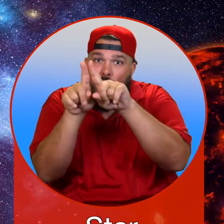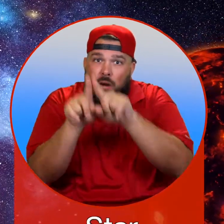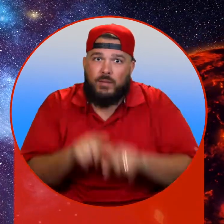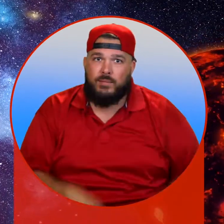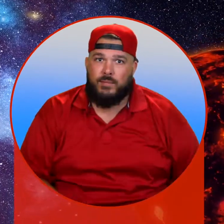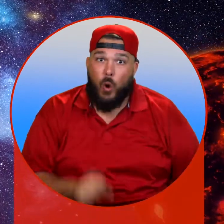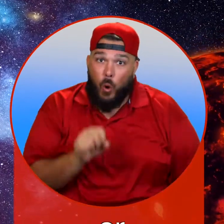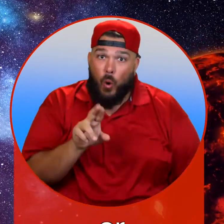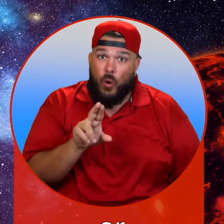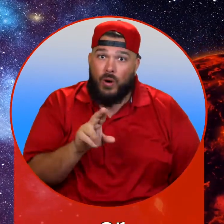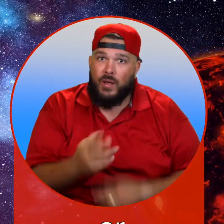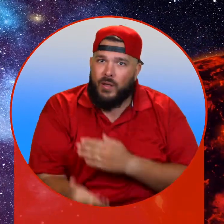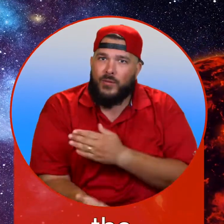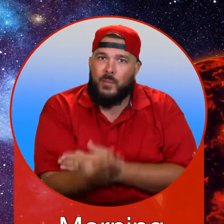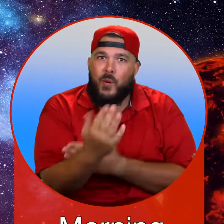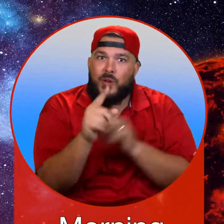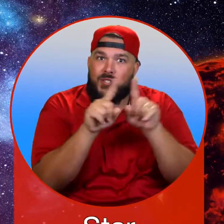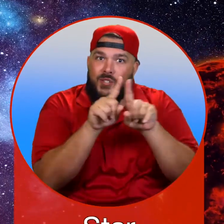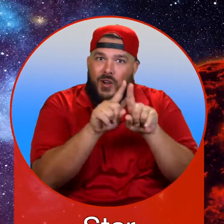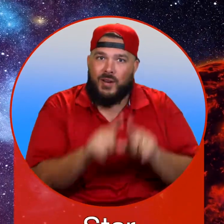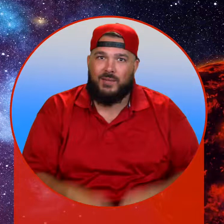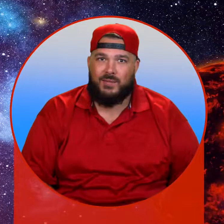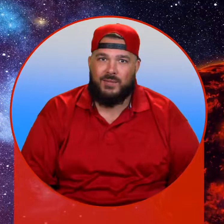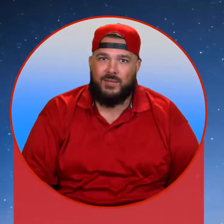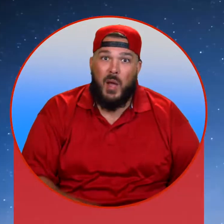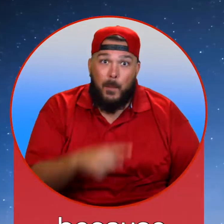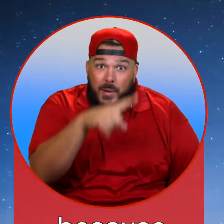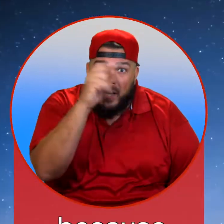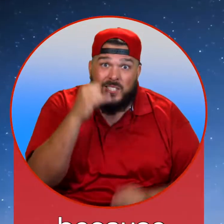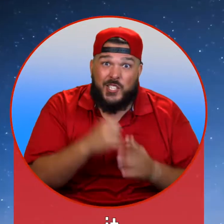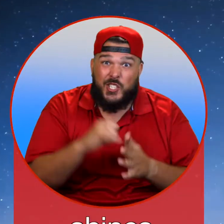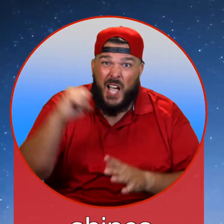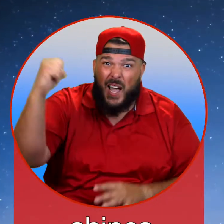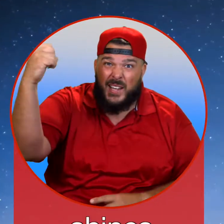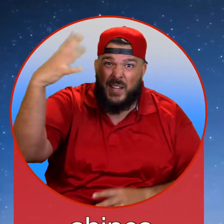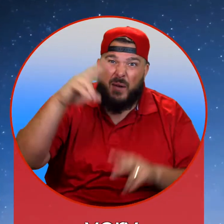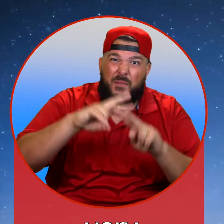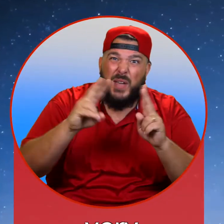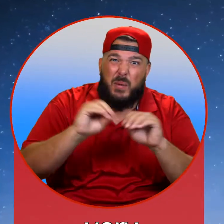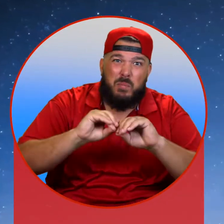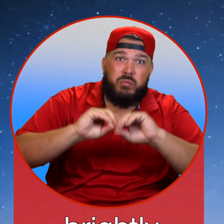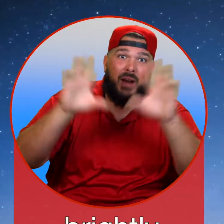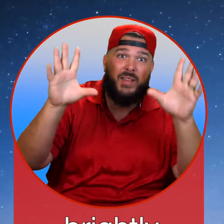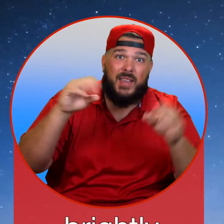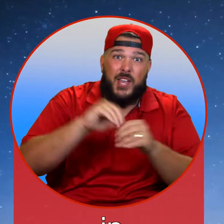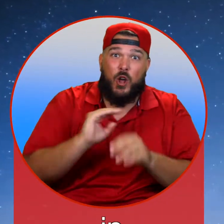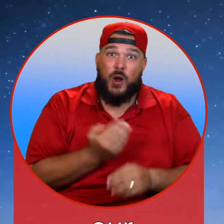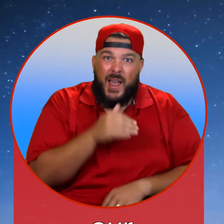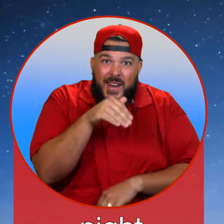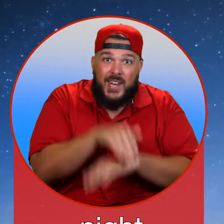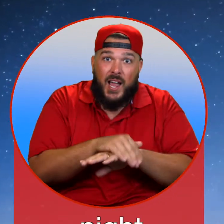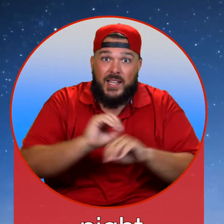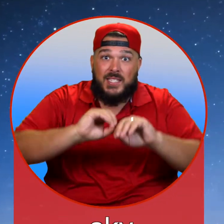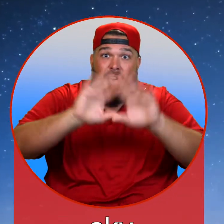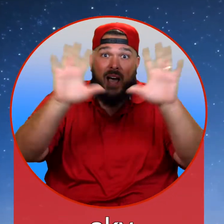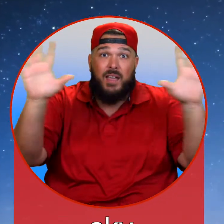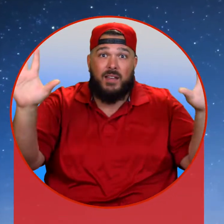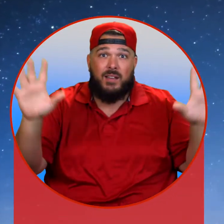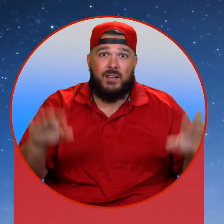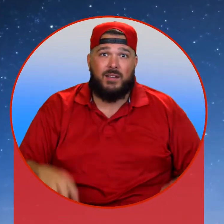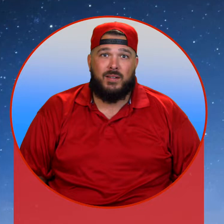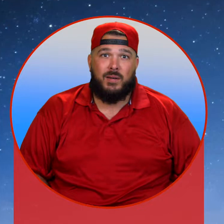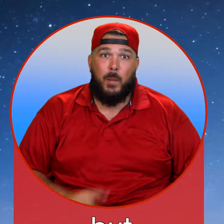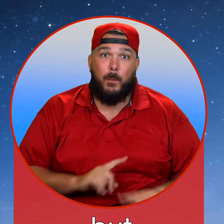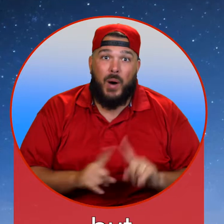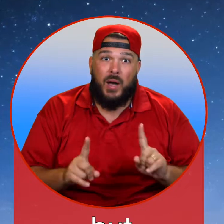star or the morning star because it shines very brightly in our night sky